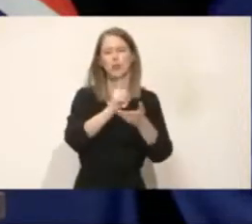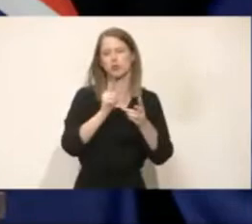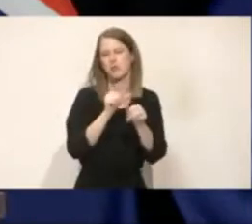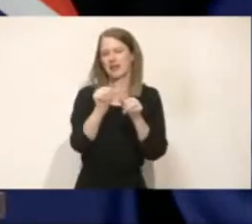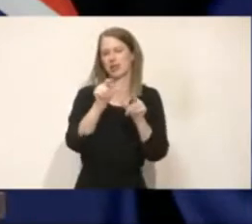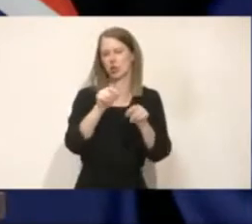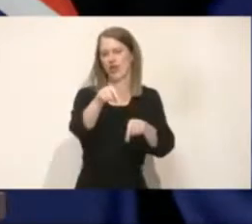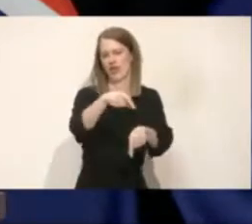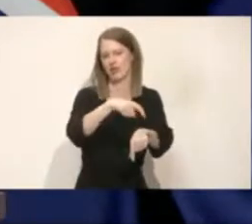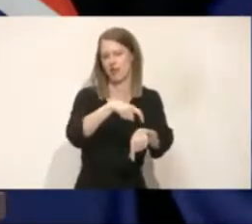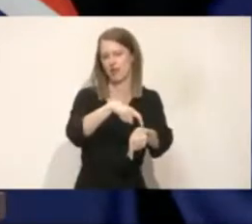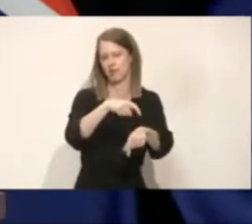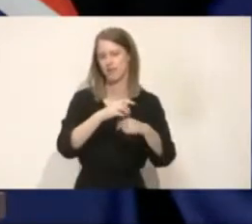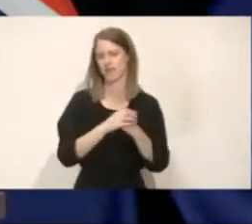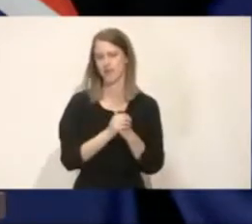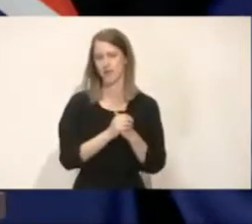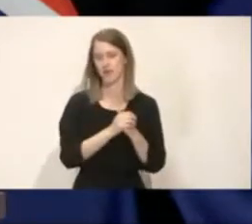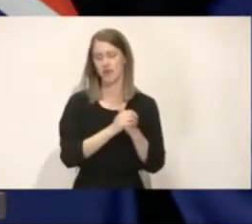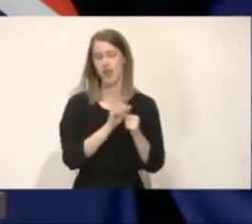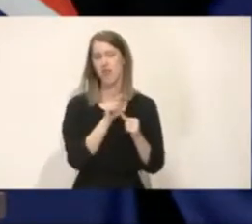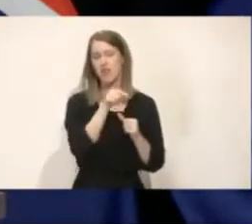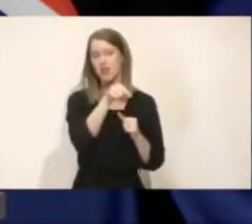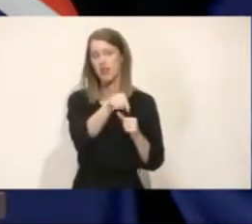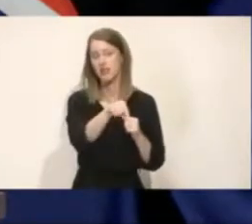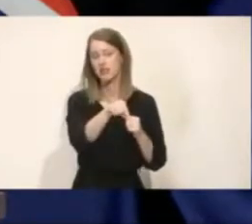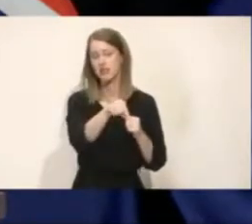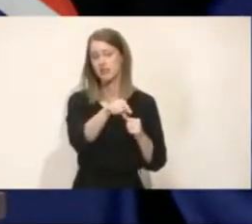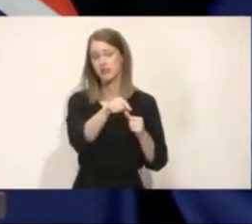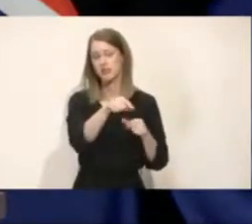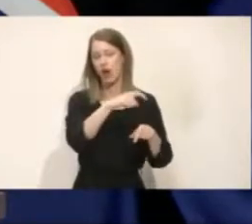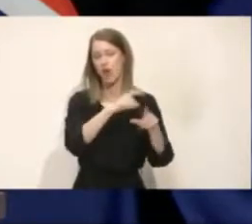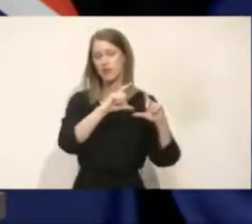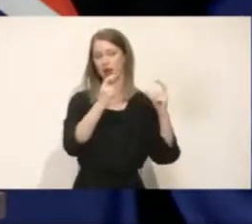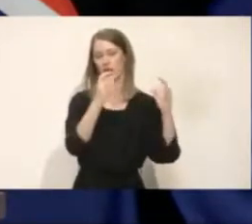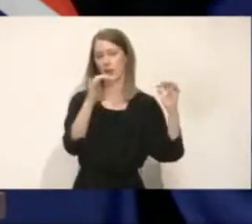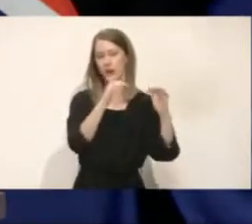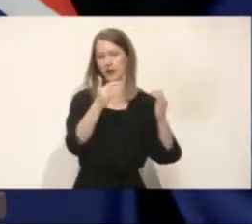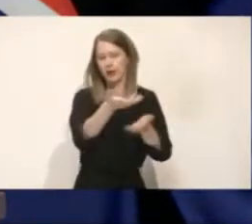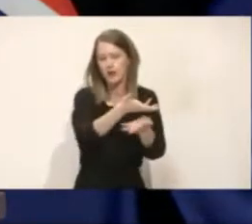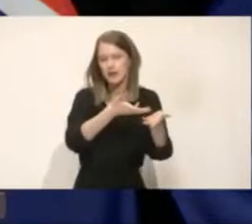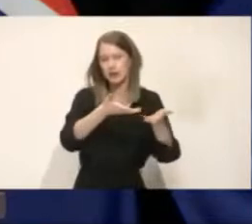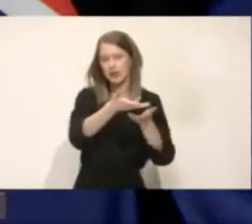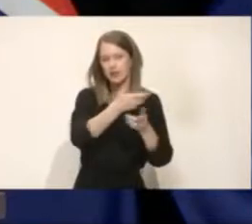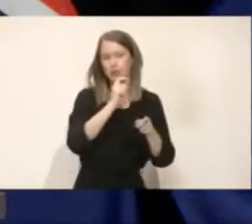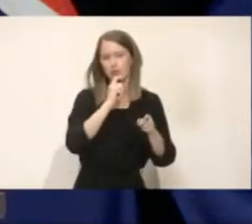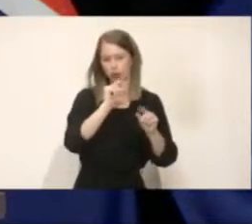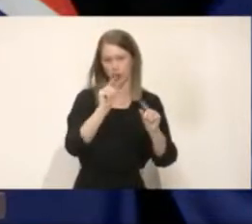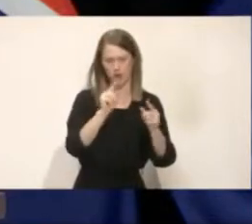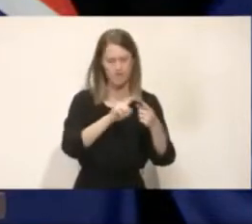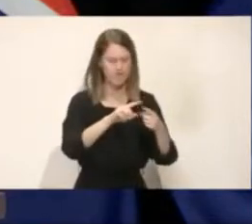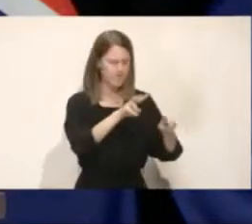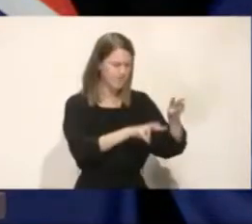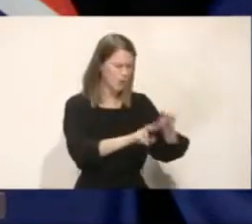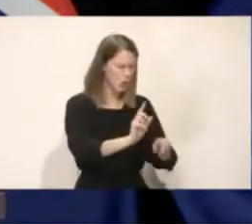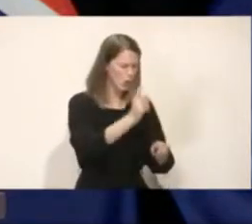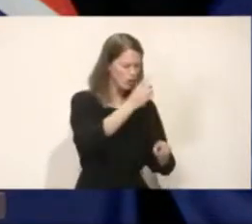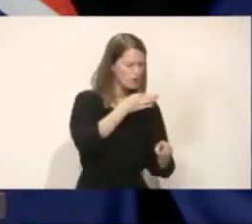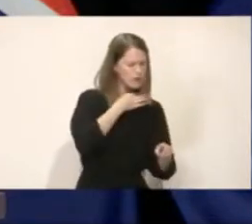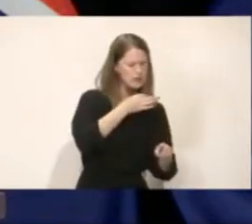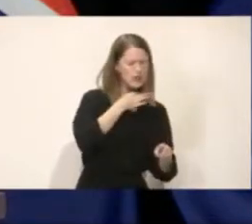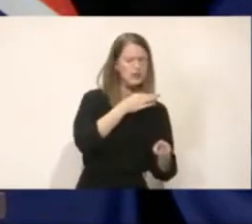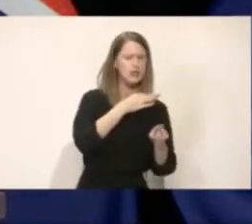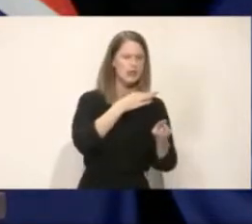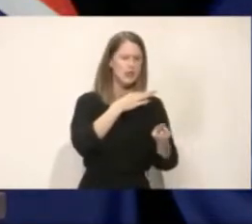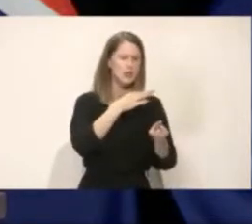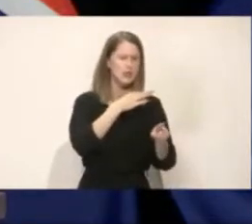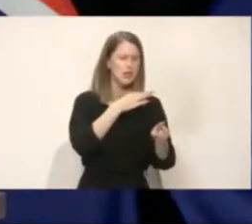would imagine that Cabinet would like to do at the next alert level setting, assess the risk that exists within Auckland itself. That will then demonstrate the